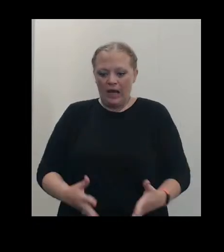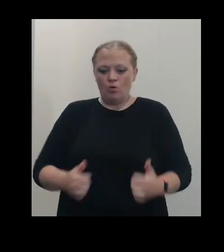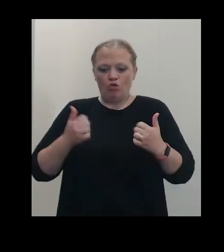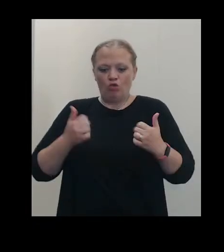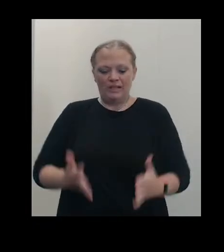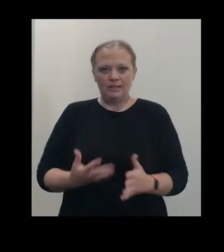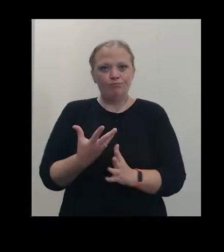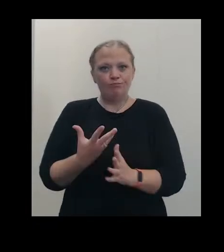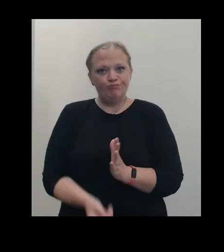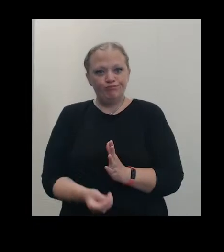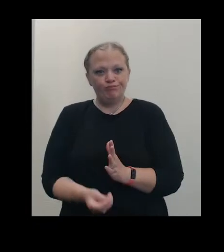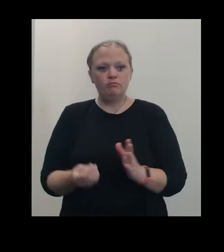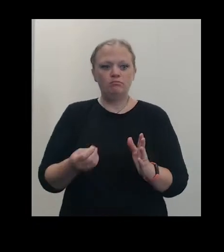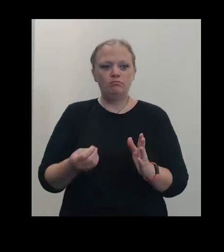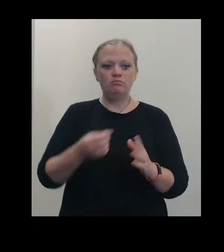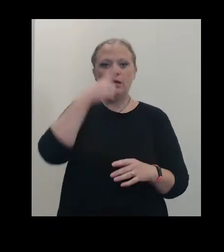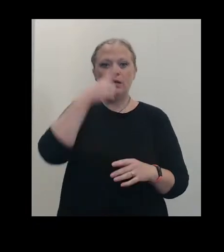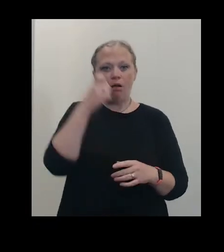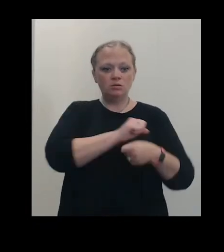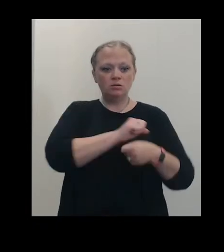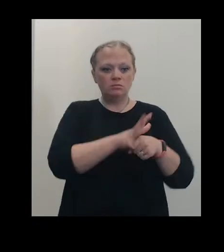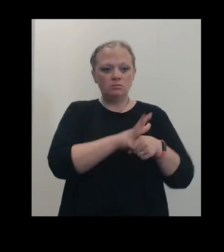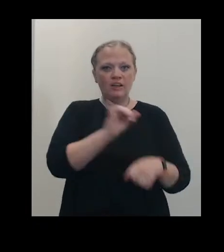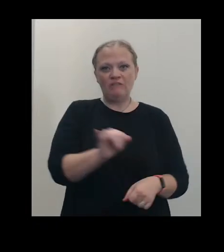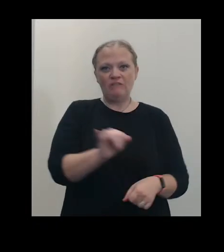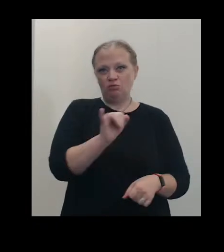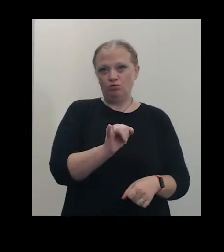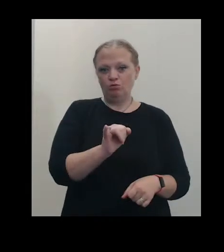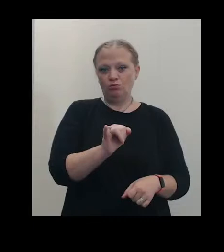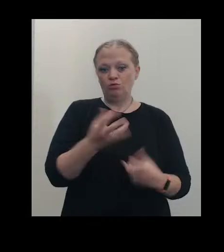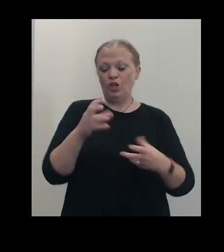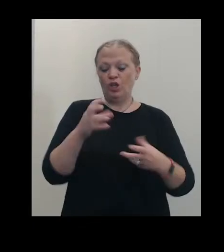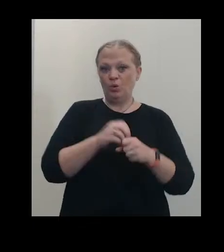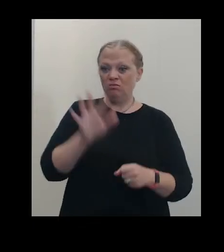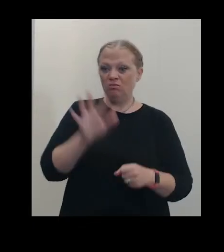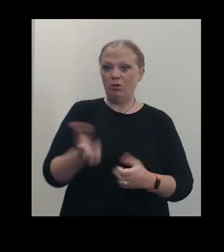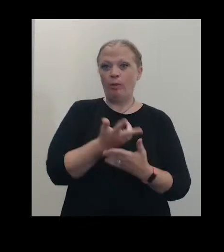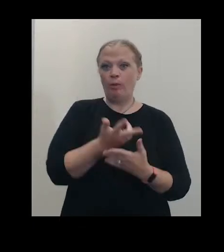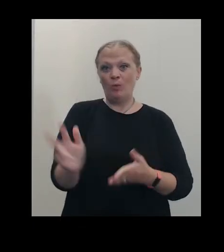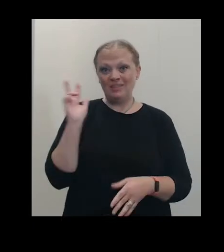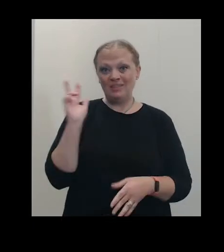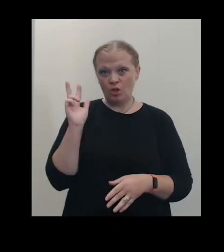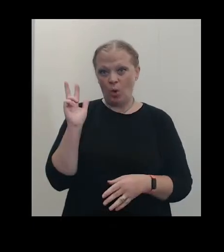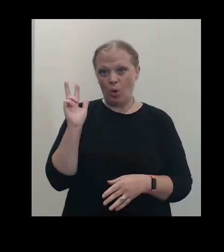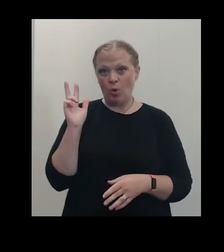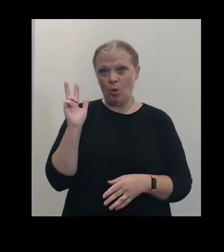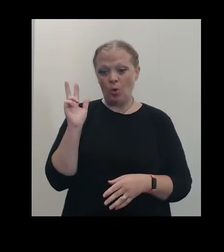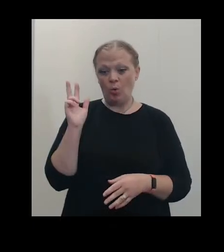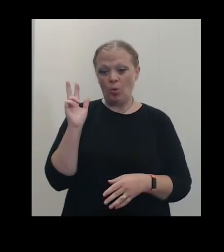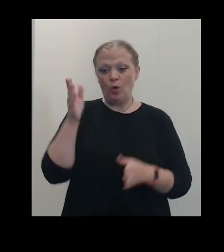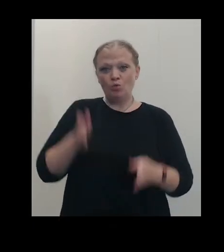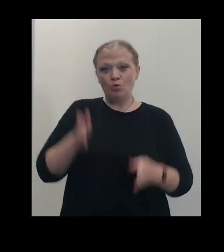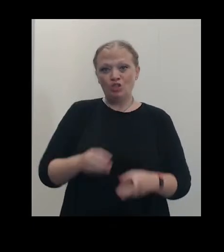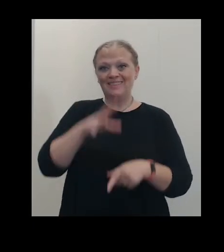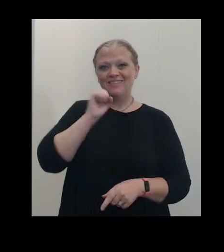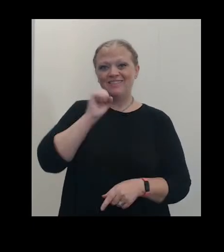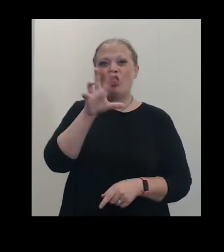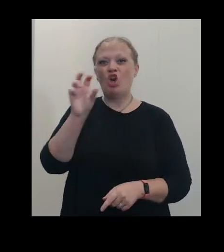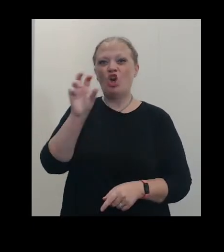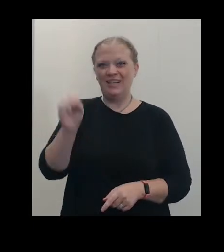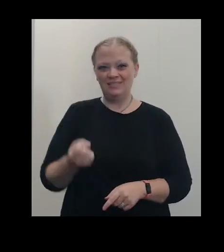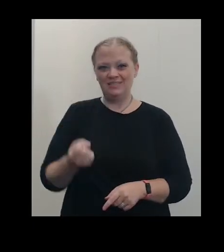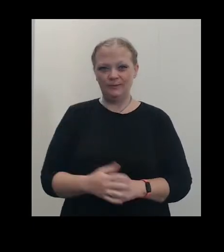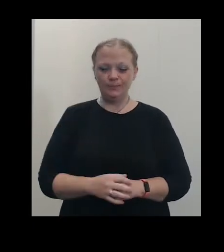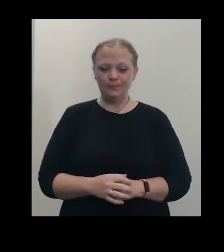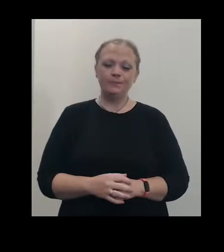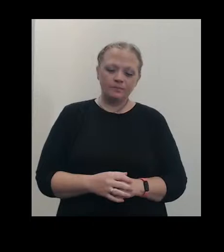perish from a COVID-19 infection, including approximately 3 weeks ago, an individual in their 30s. And so what